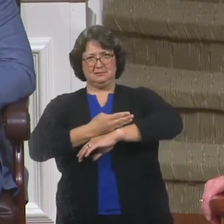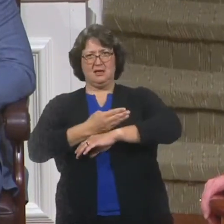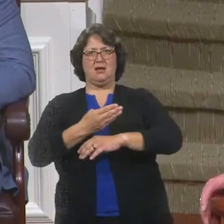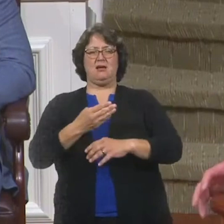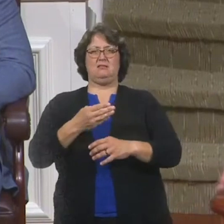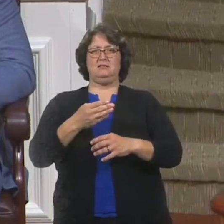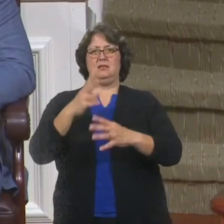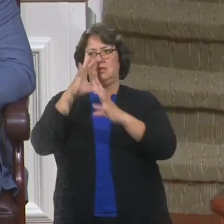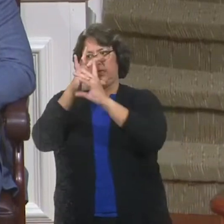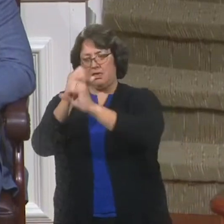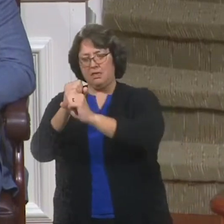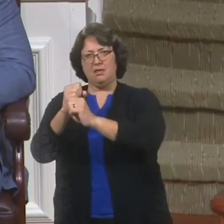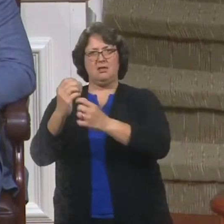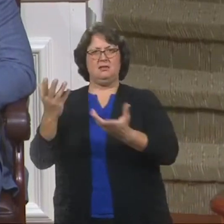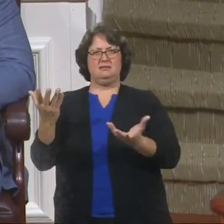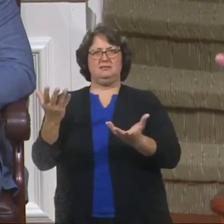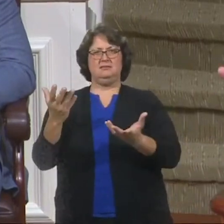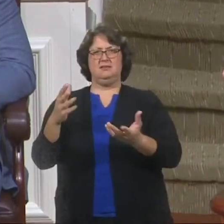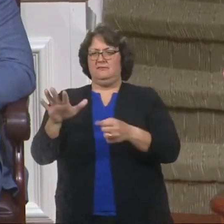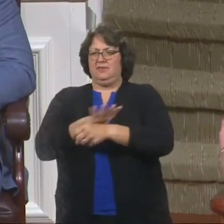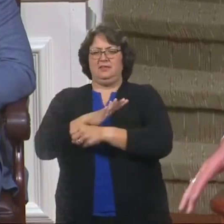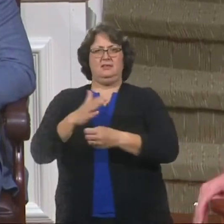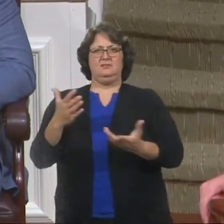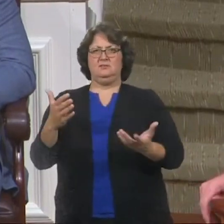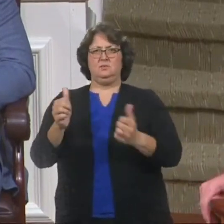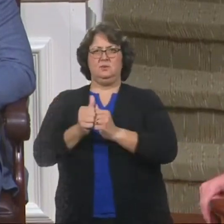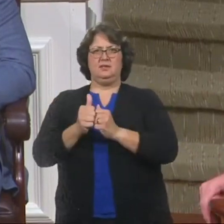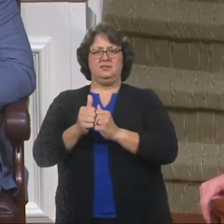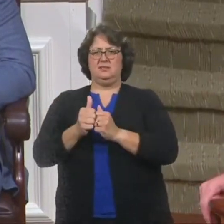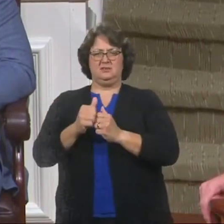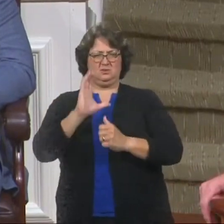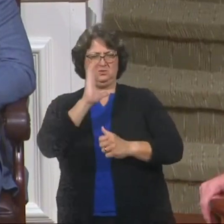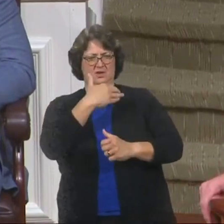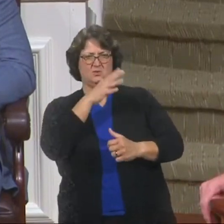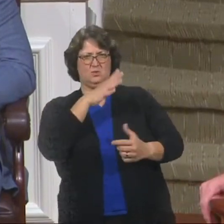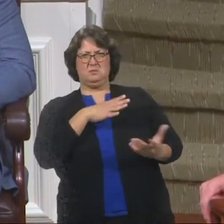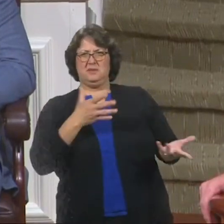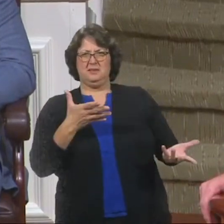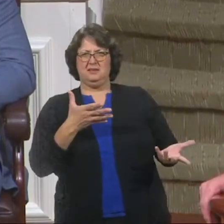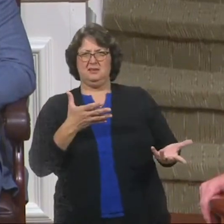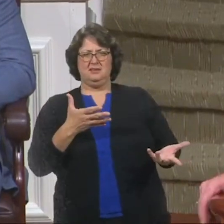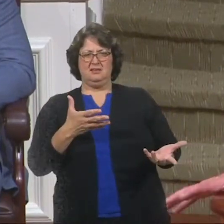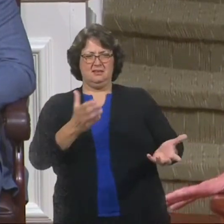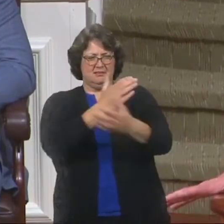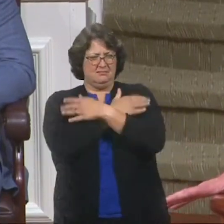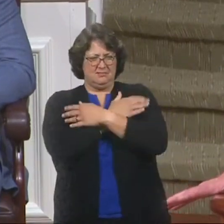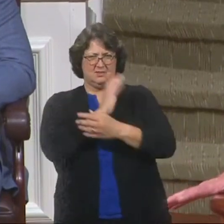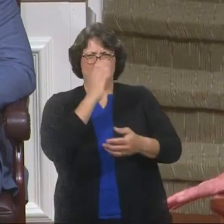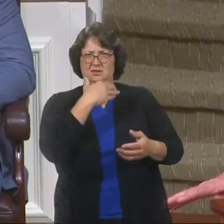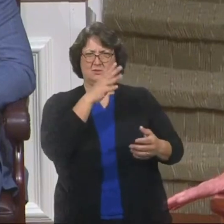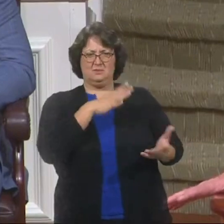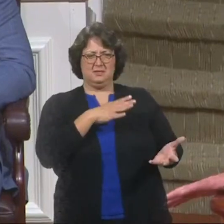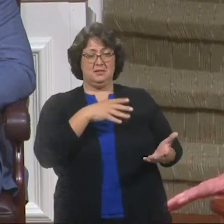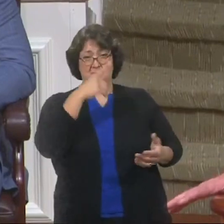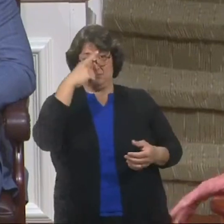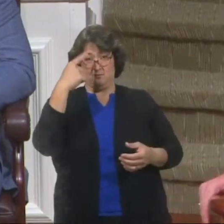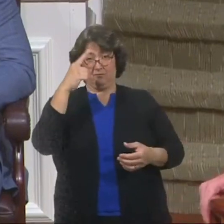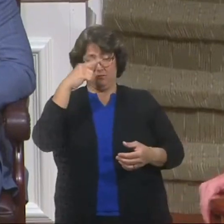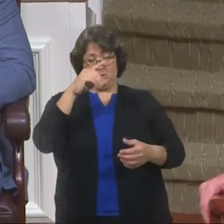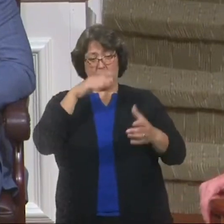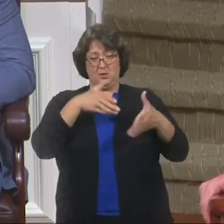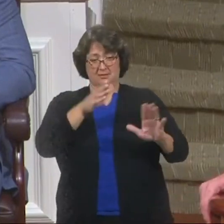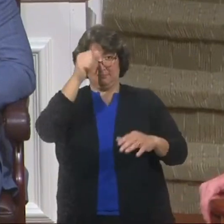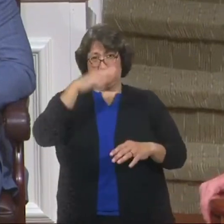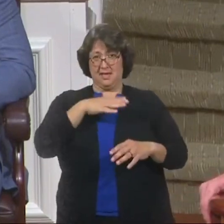be enraptured or filled with a strange woman, embrace the woman of a stranger? For the ways of man are before the eyes of the